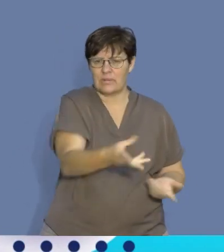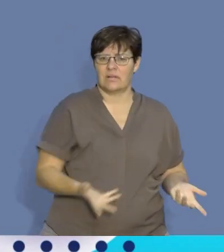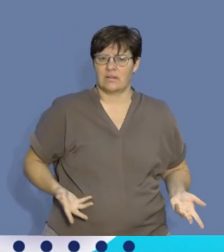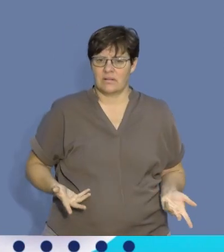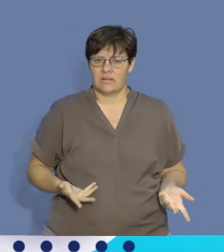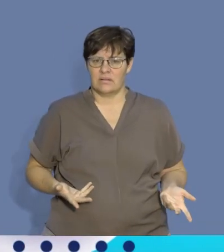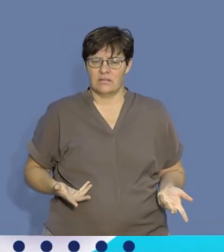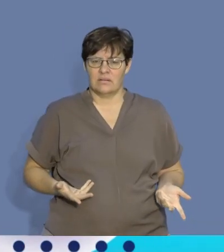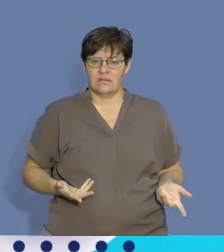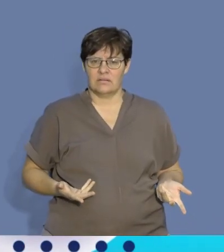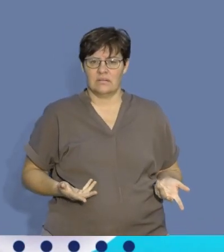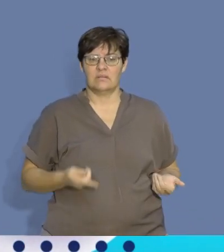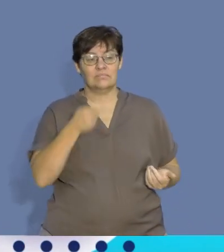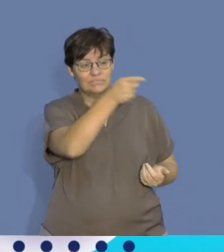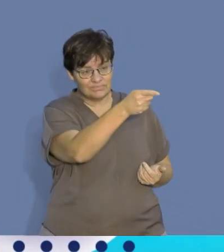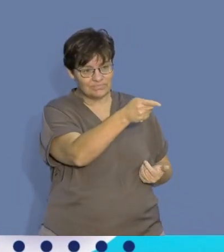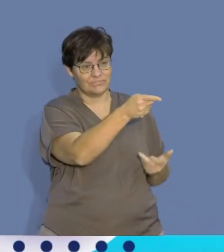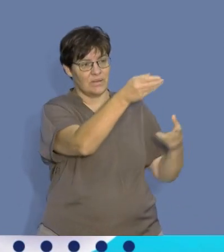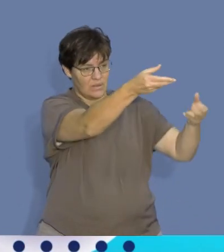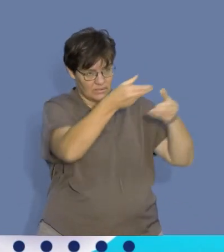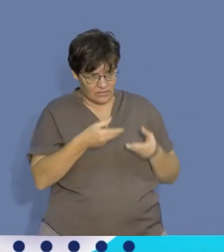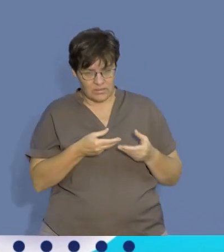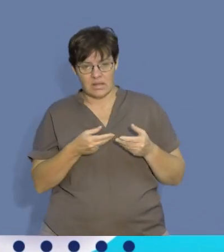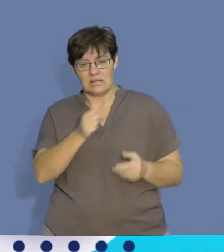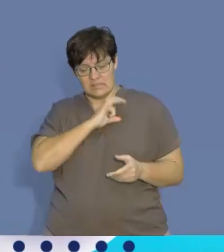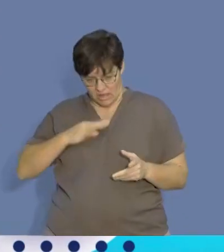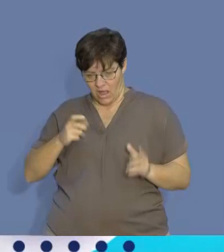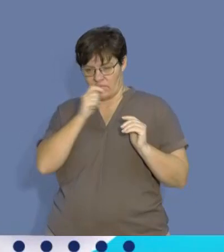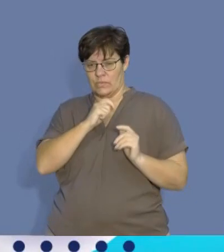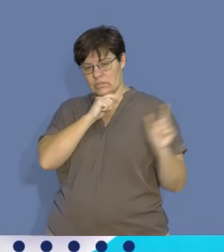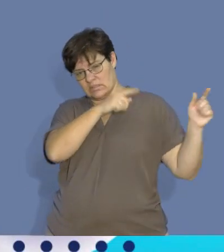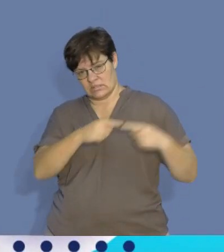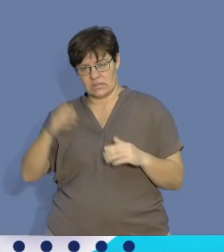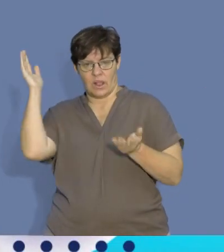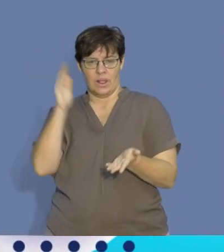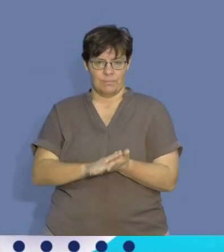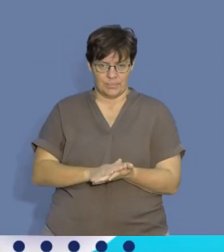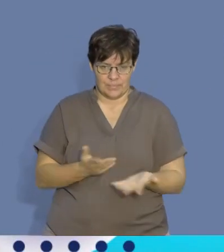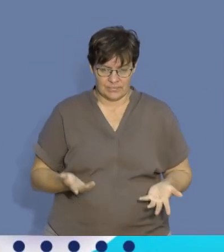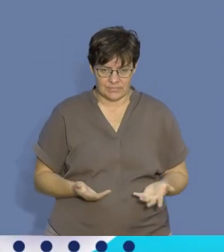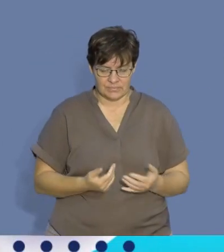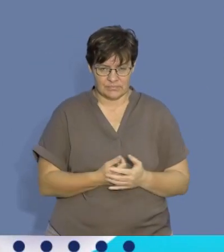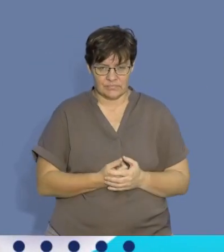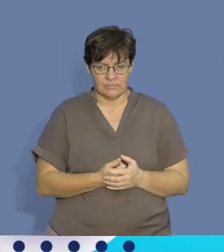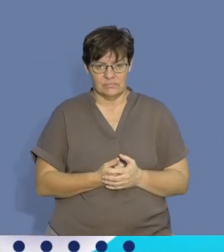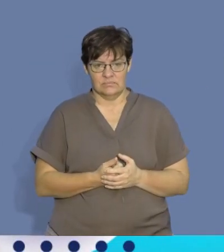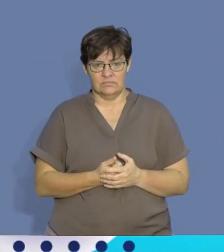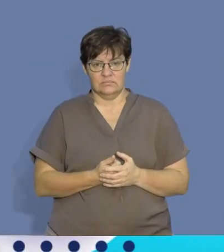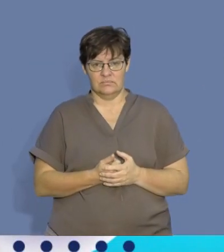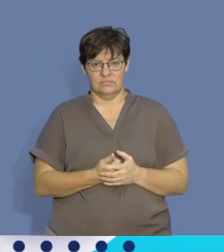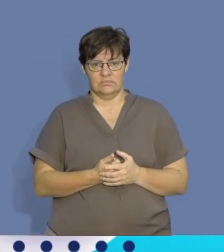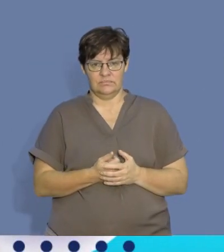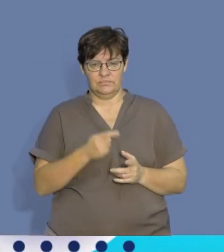right? Obviously, that stationery will be taken by the employees and they're going to use the stationery. So